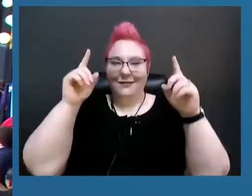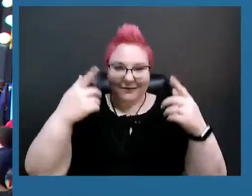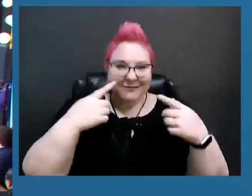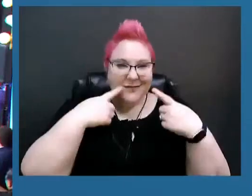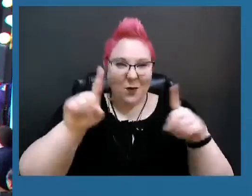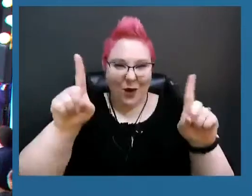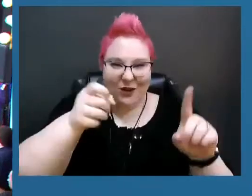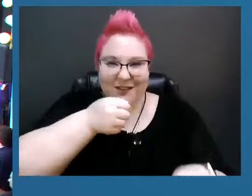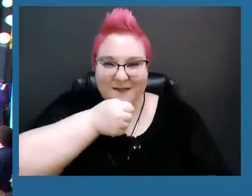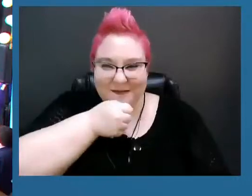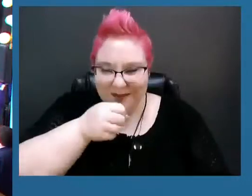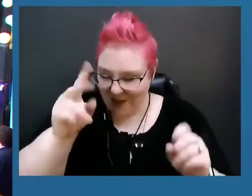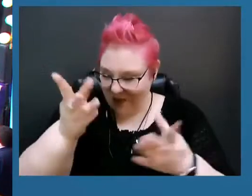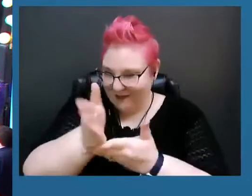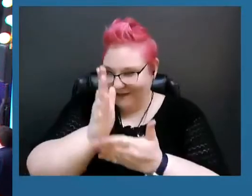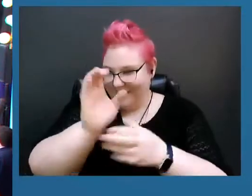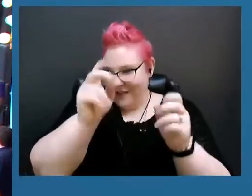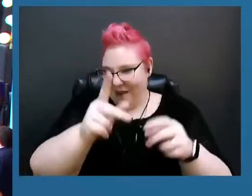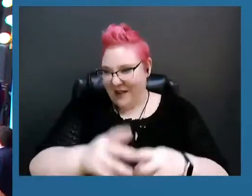Okay?